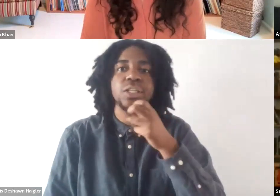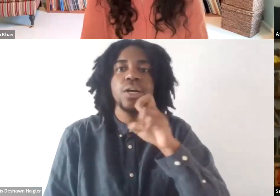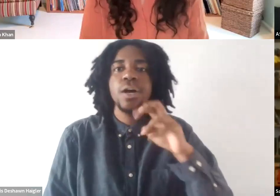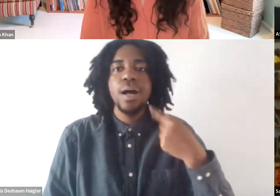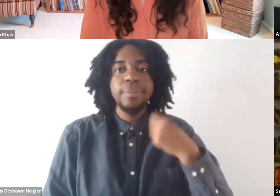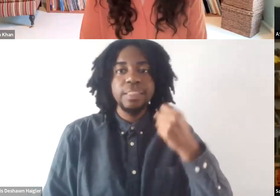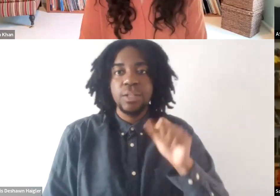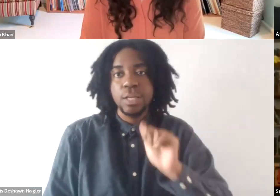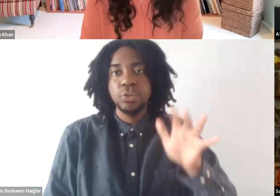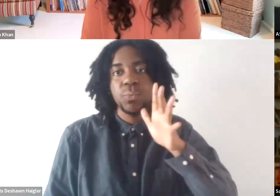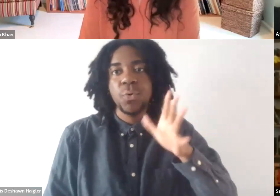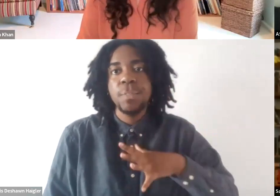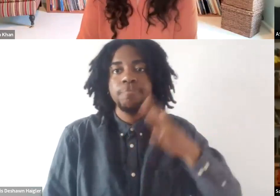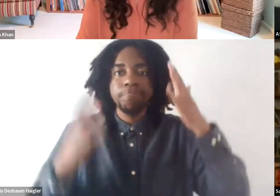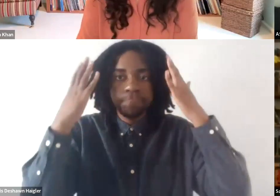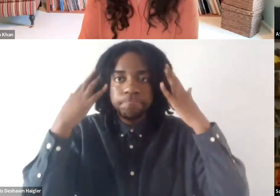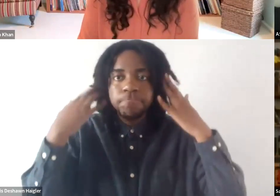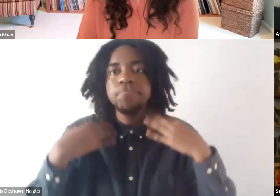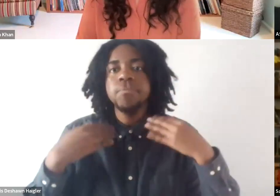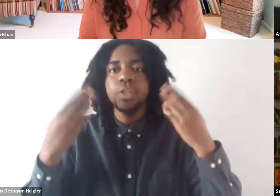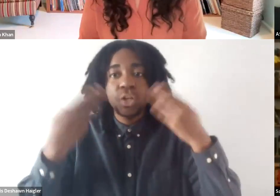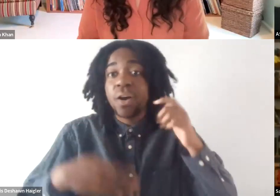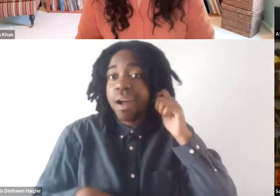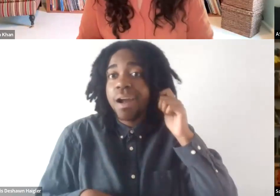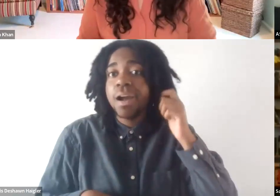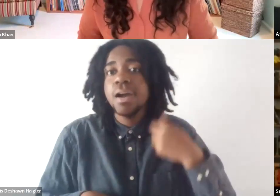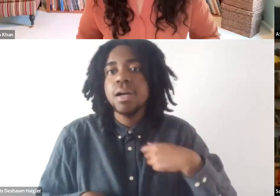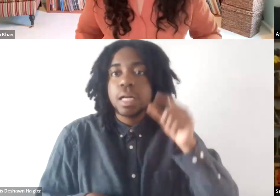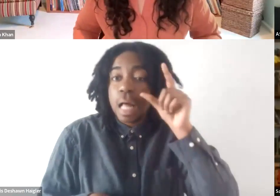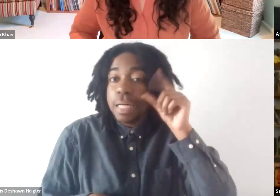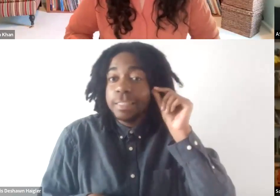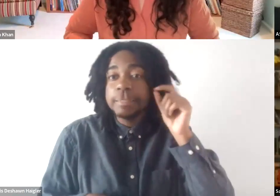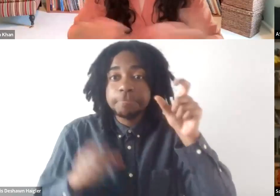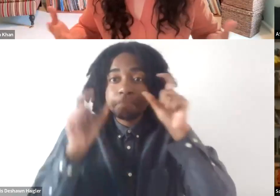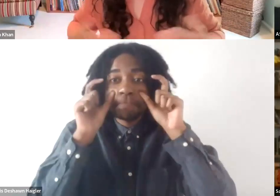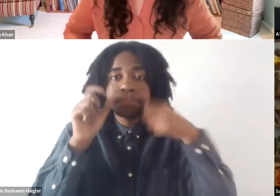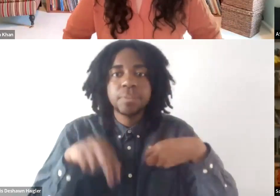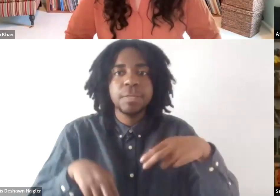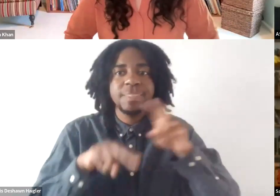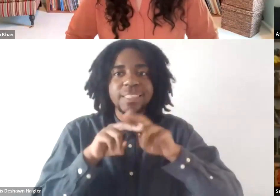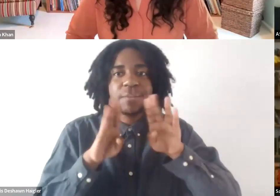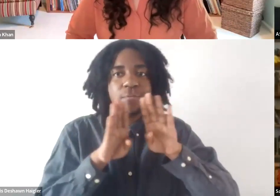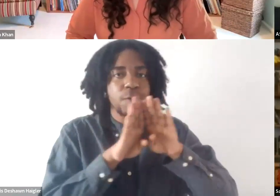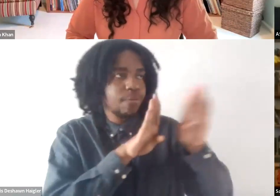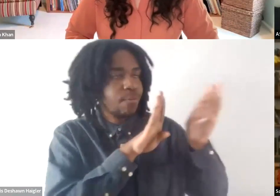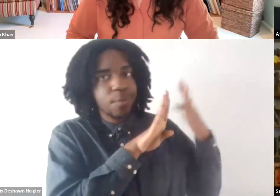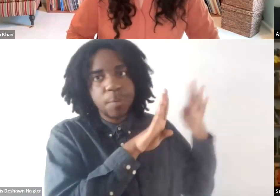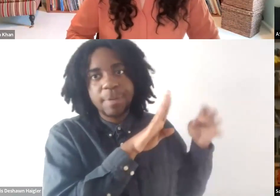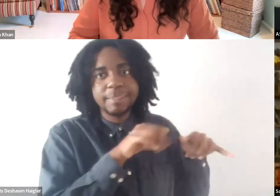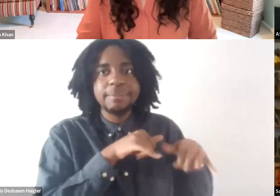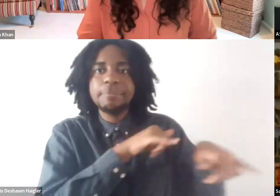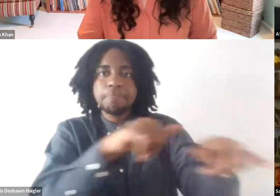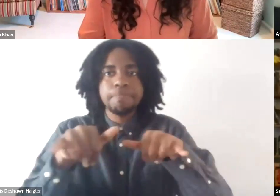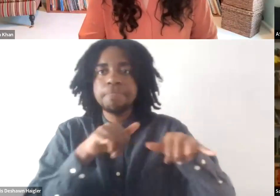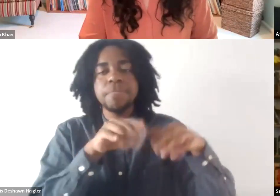hair, and dark frame glasses. And I'm wearing a melon-colored blouse and sitting in front of bookcases, like many of us, filled with colorful